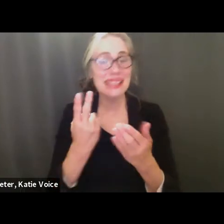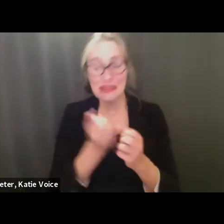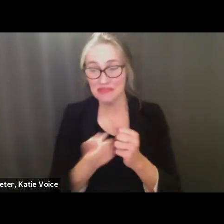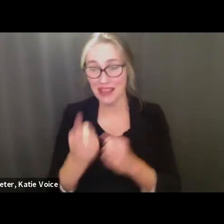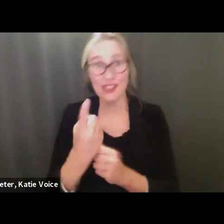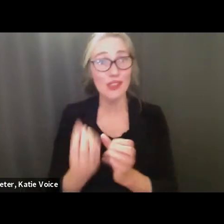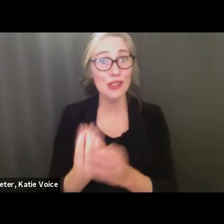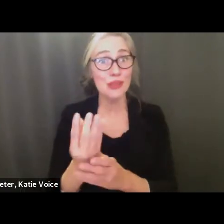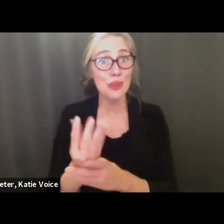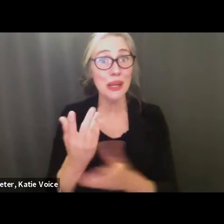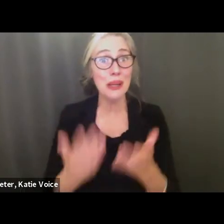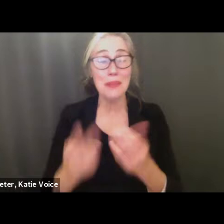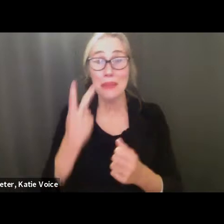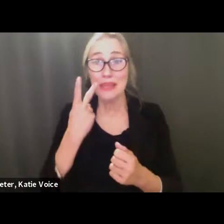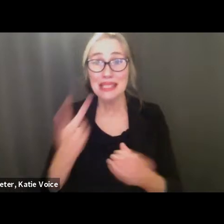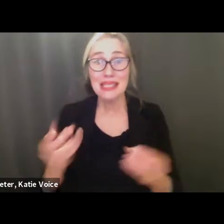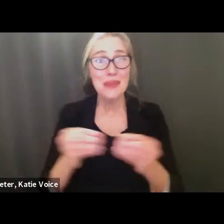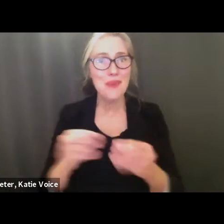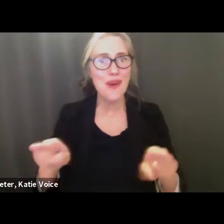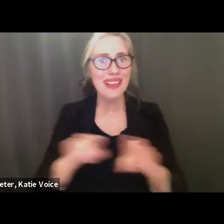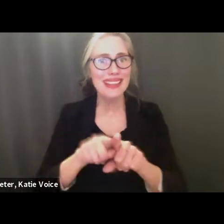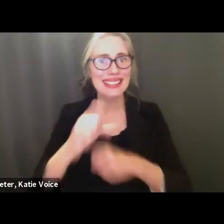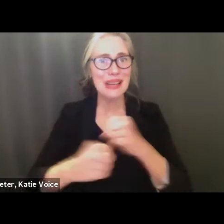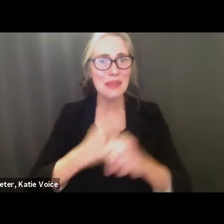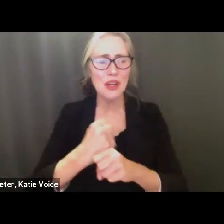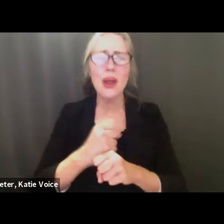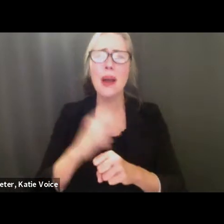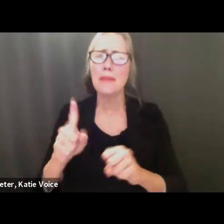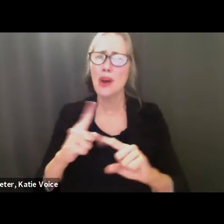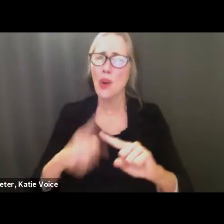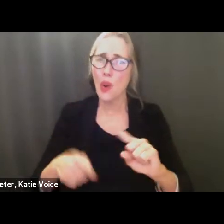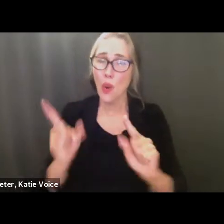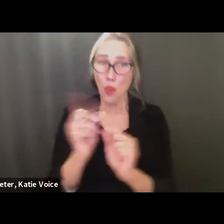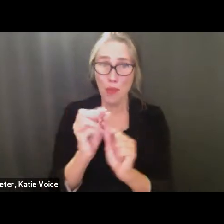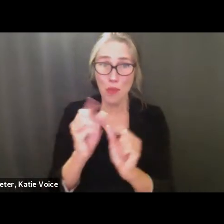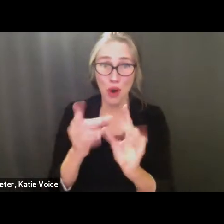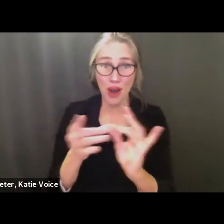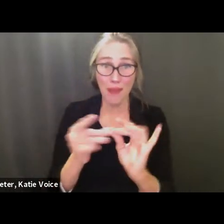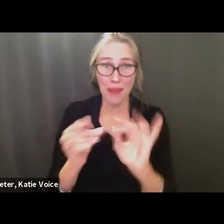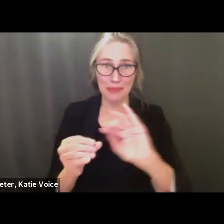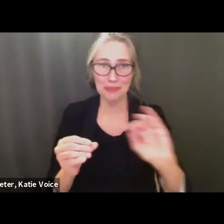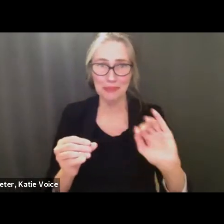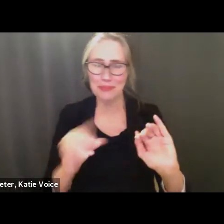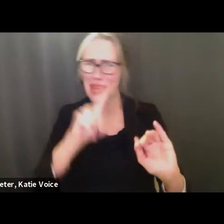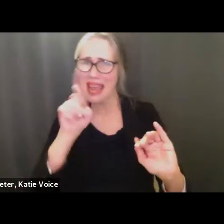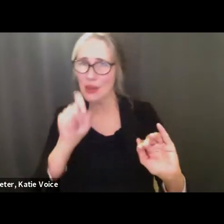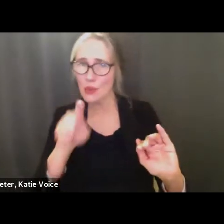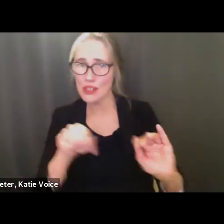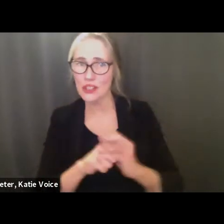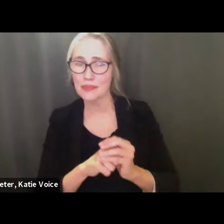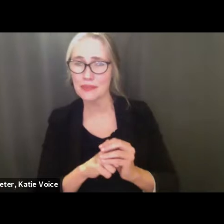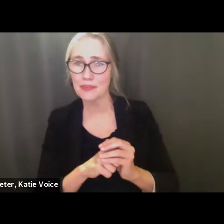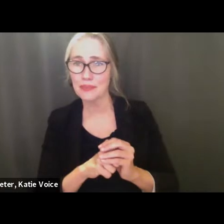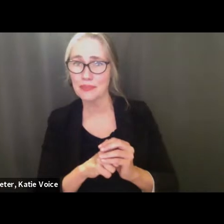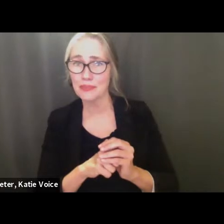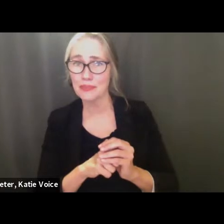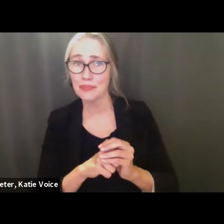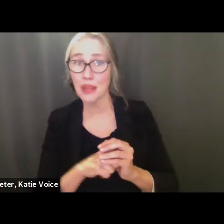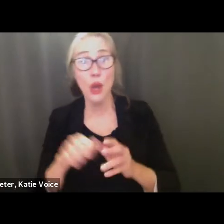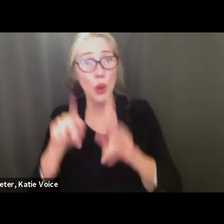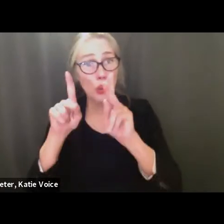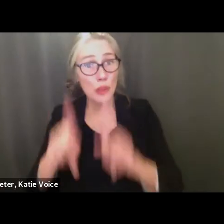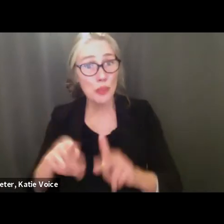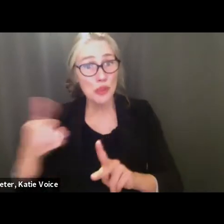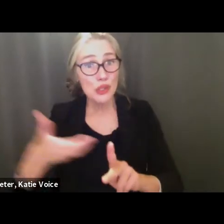in place for at least a year. So that's one comment. And then the other question is, will this person be going to the school sites